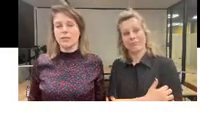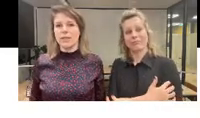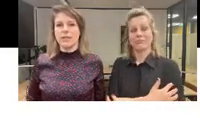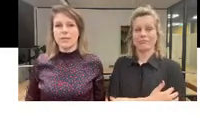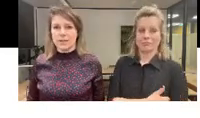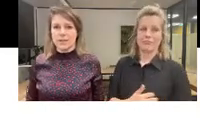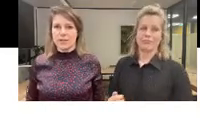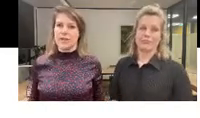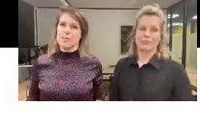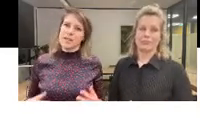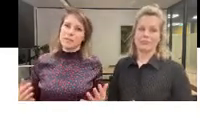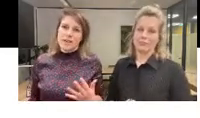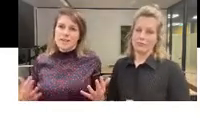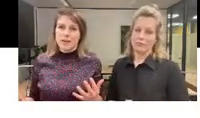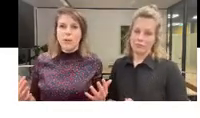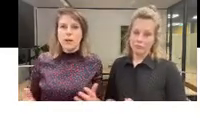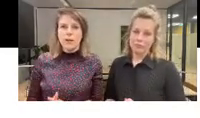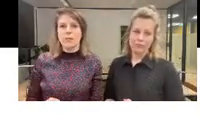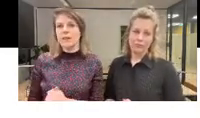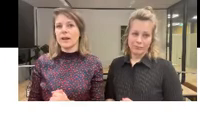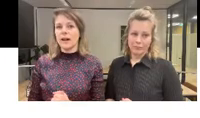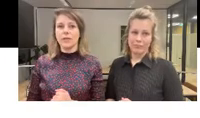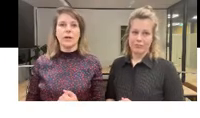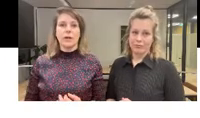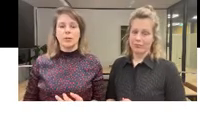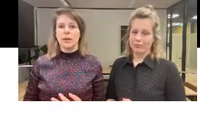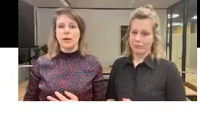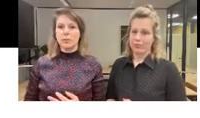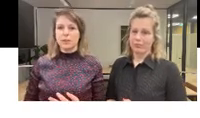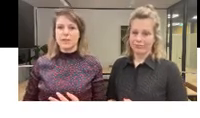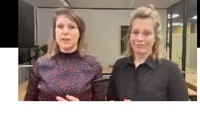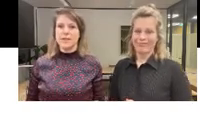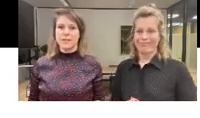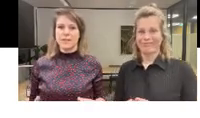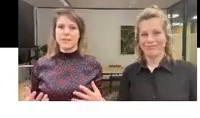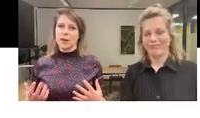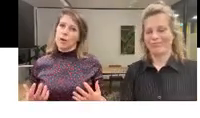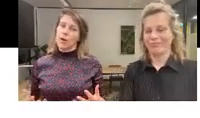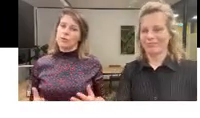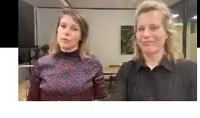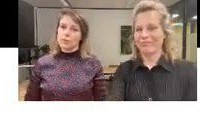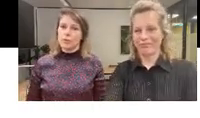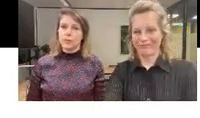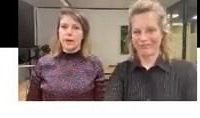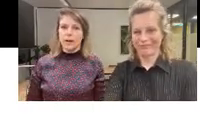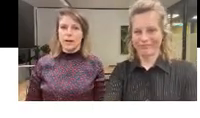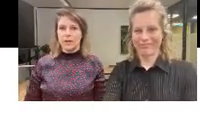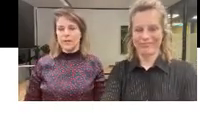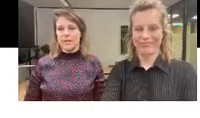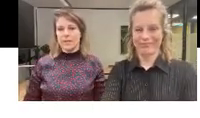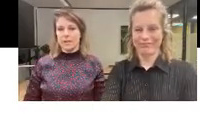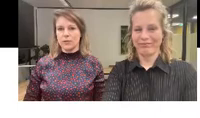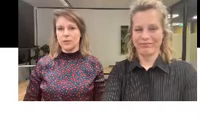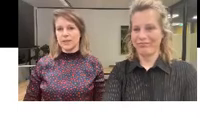also to receive visitors. Family, friends are welcomed in the house where the young person has his own room